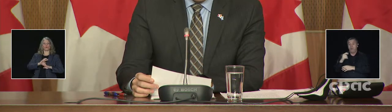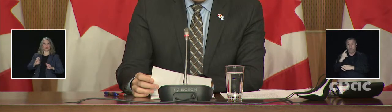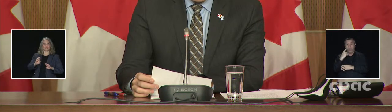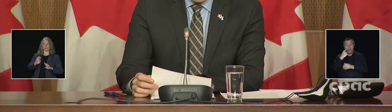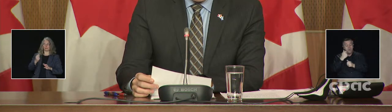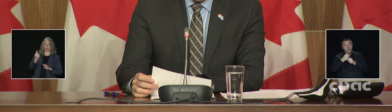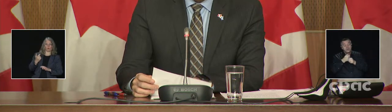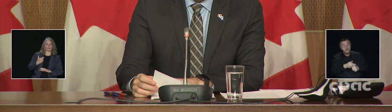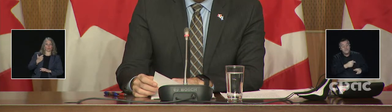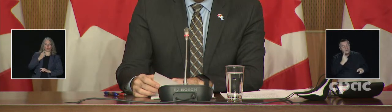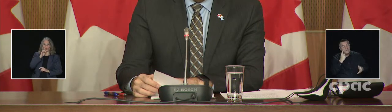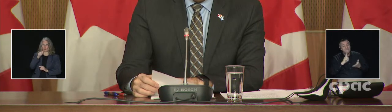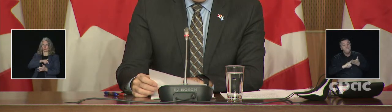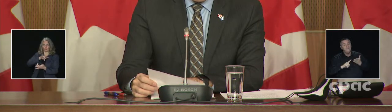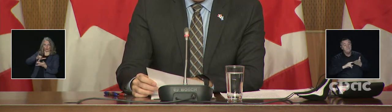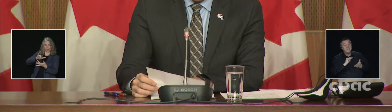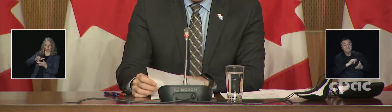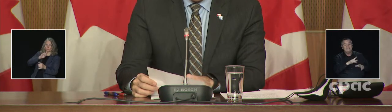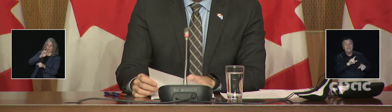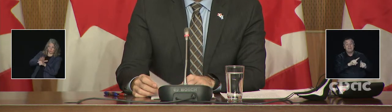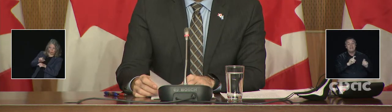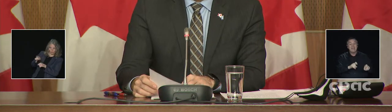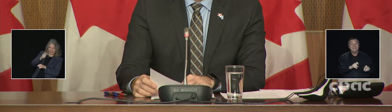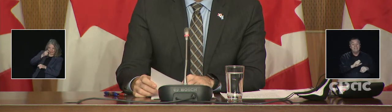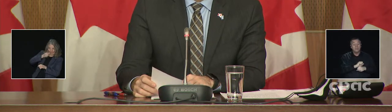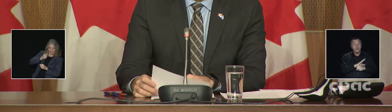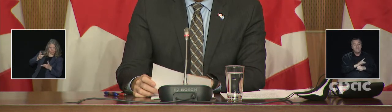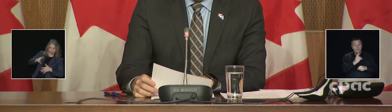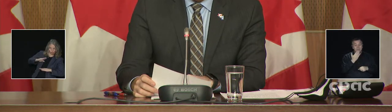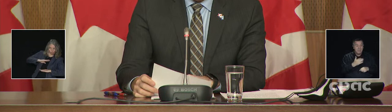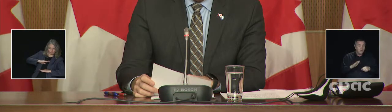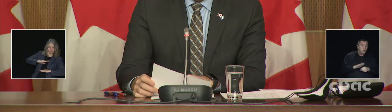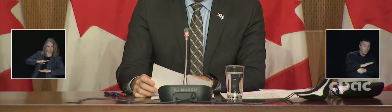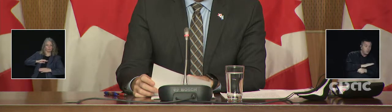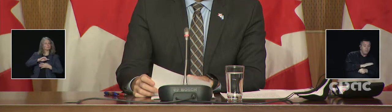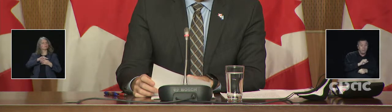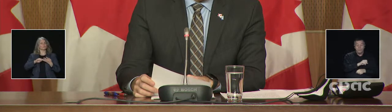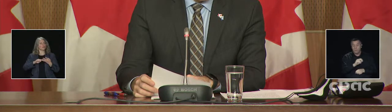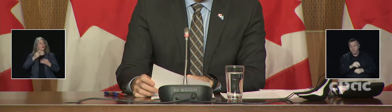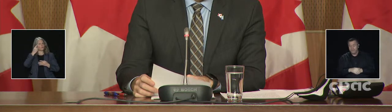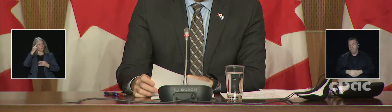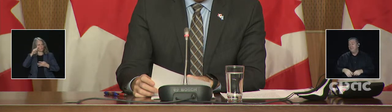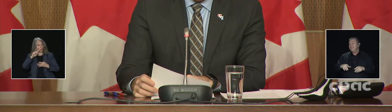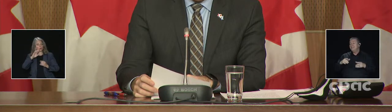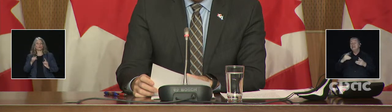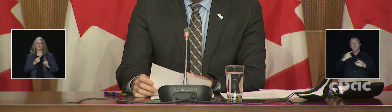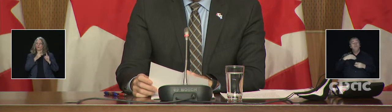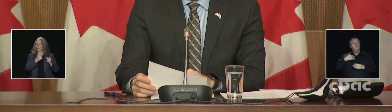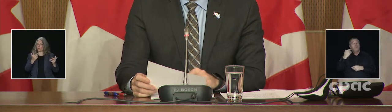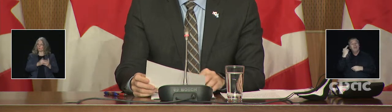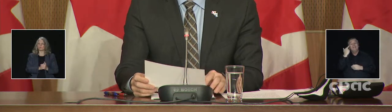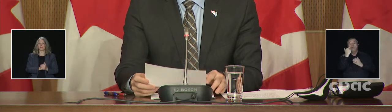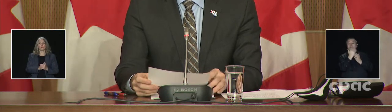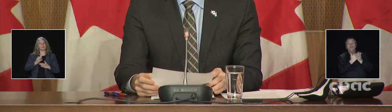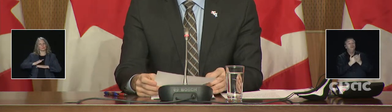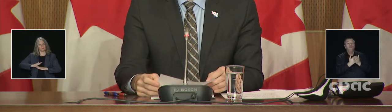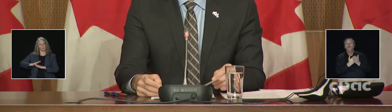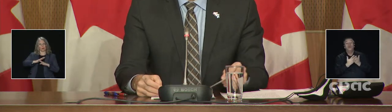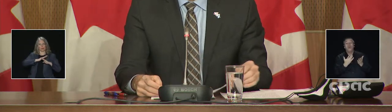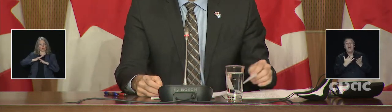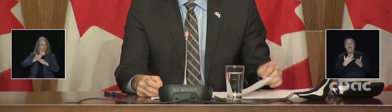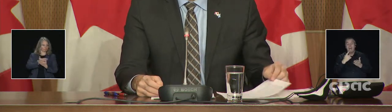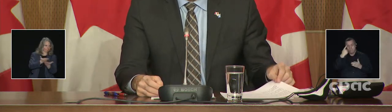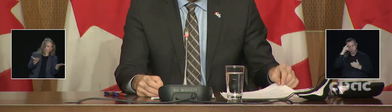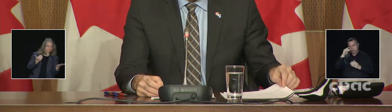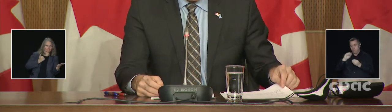COVID testing is complete. The goal of these measures is, and always has been, to protect the health